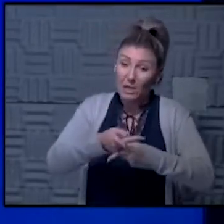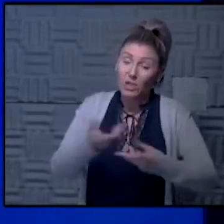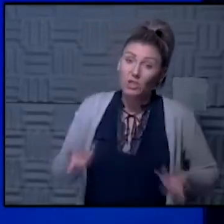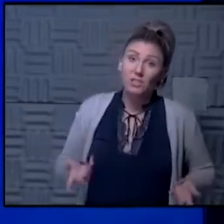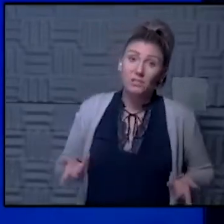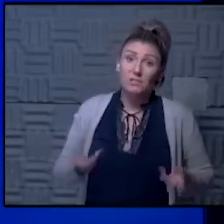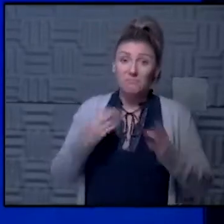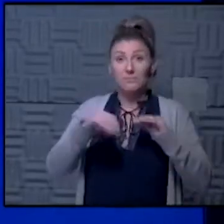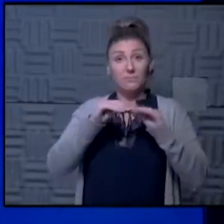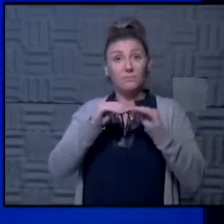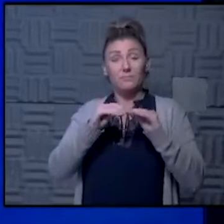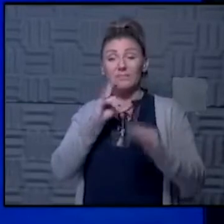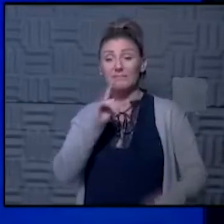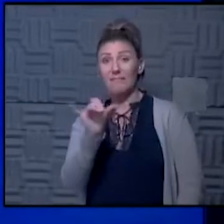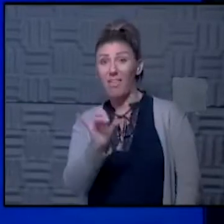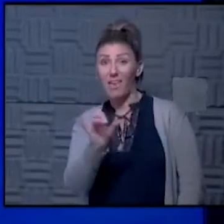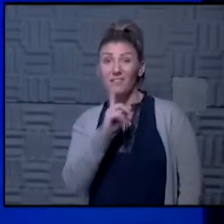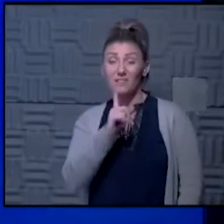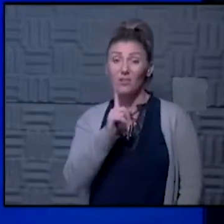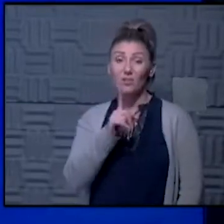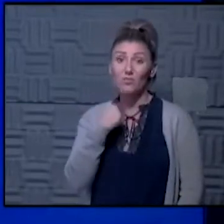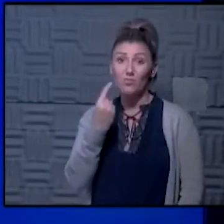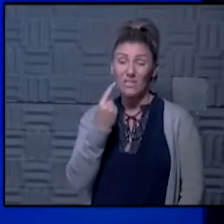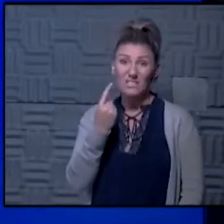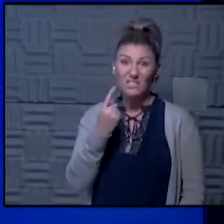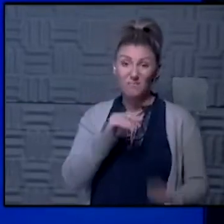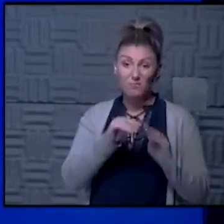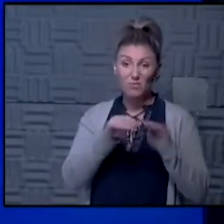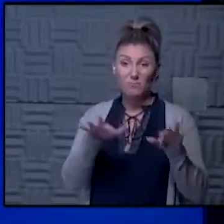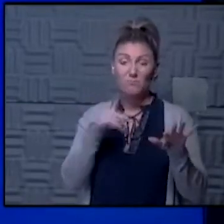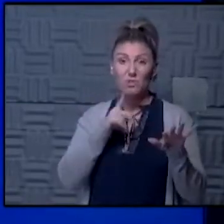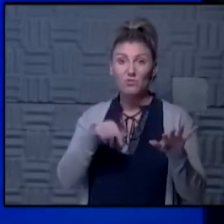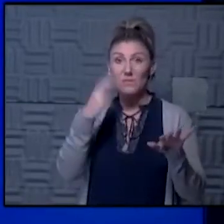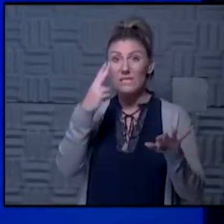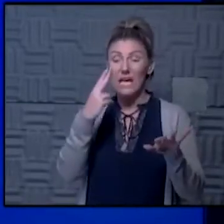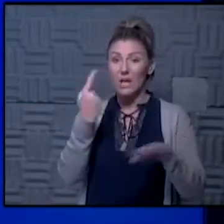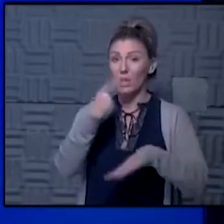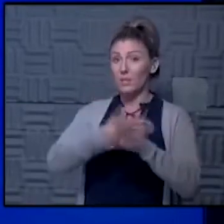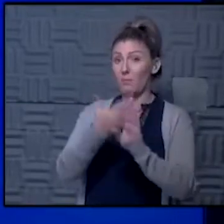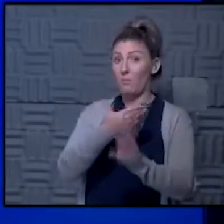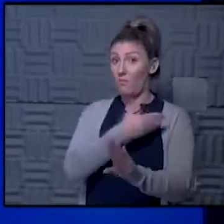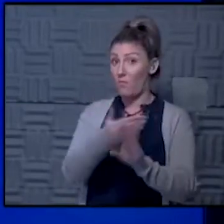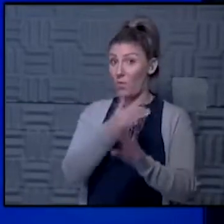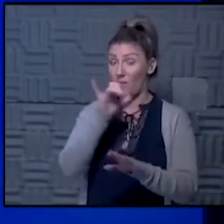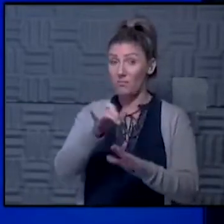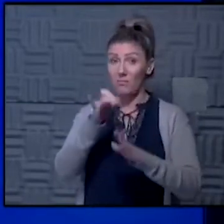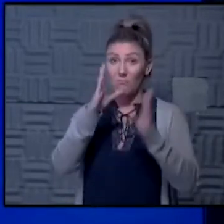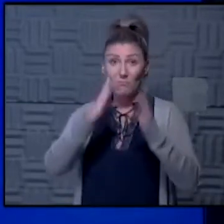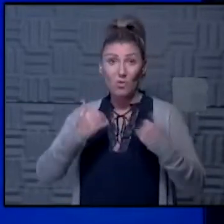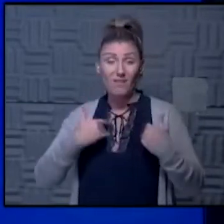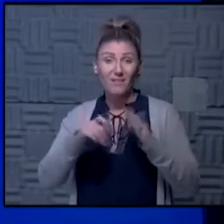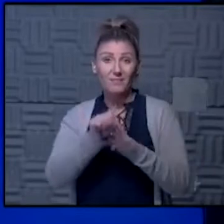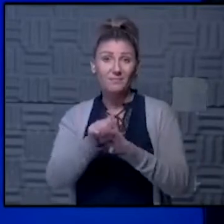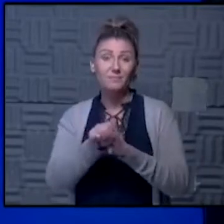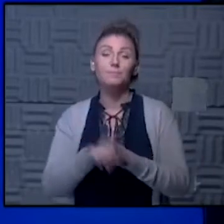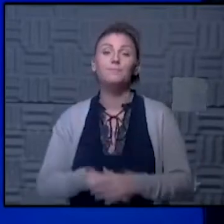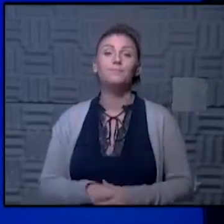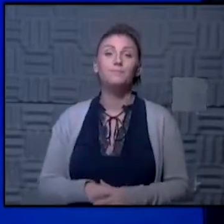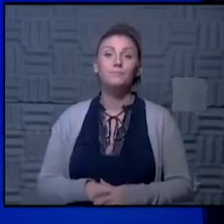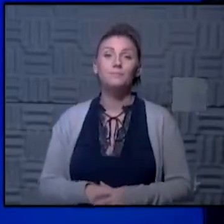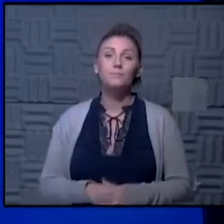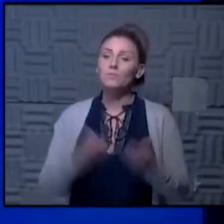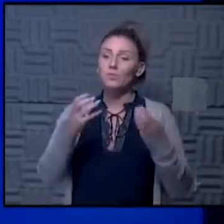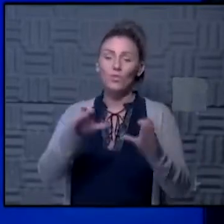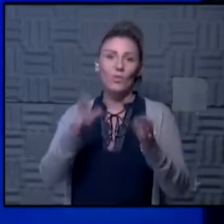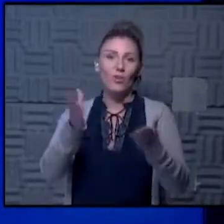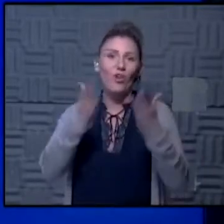cautious. I think it's very likely that the risk of transmission was higher the day before that person started having symptoms, as Dana said. So we don't want to